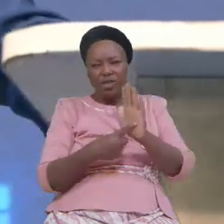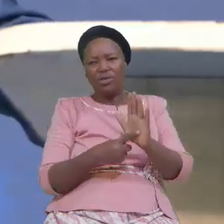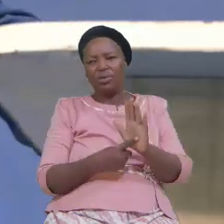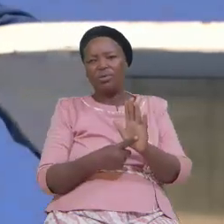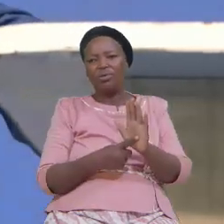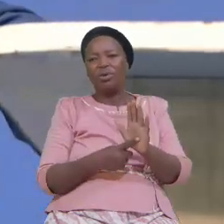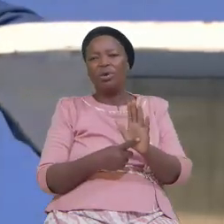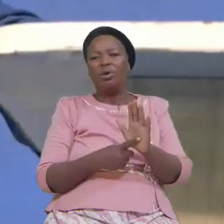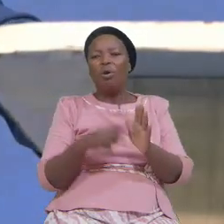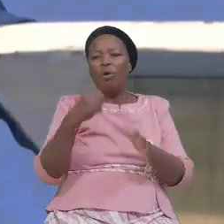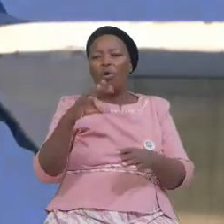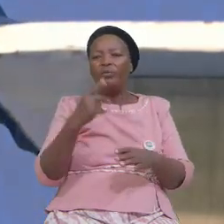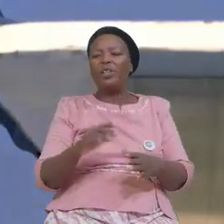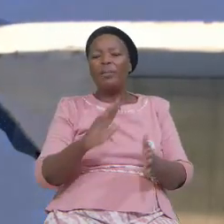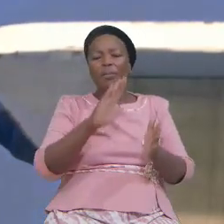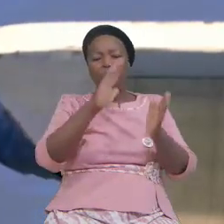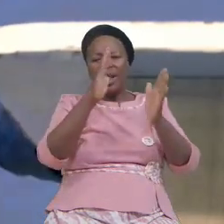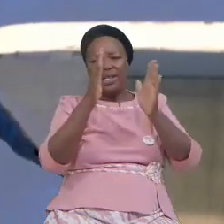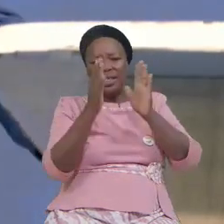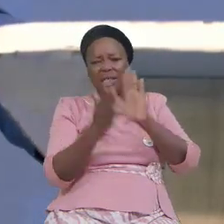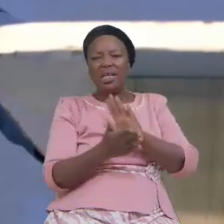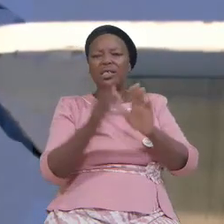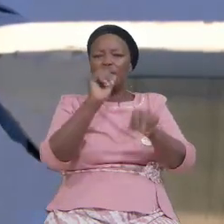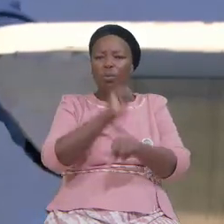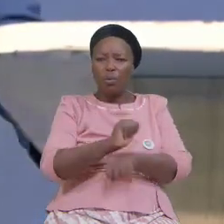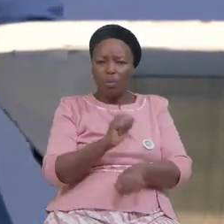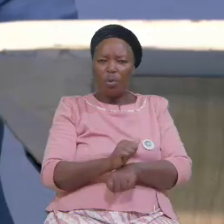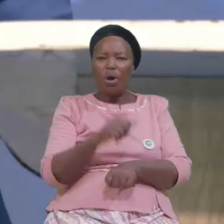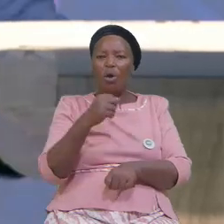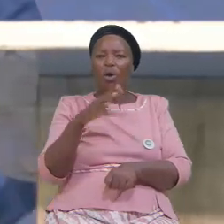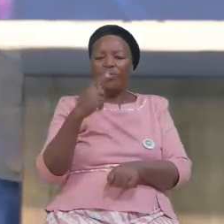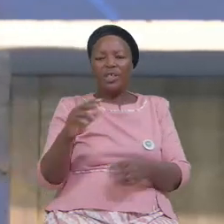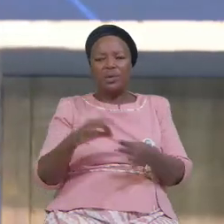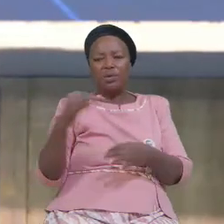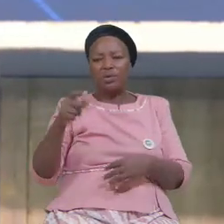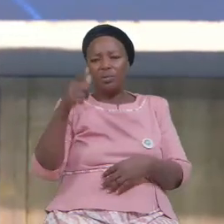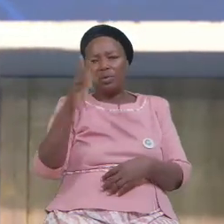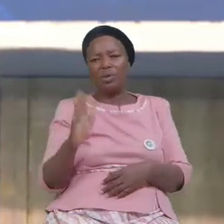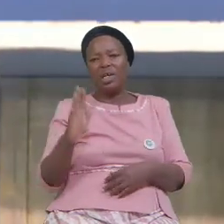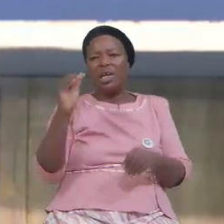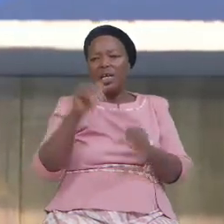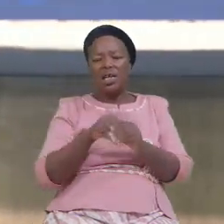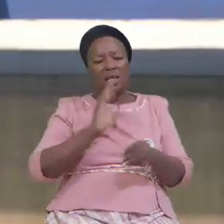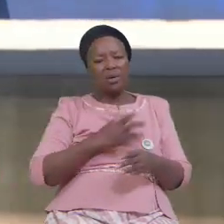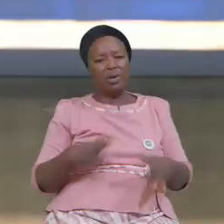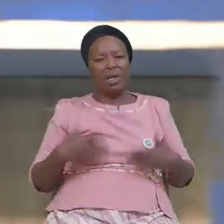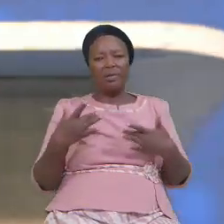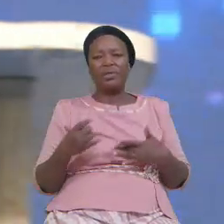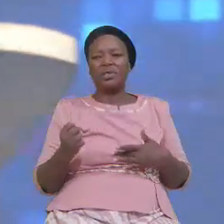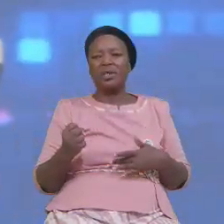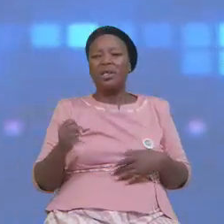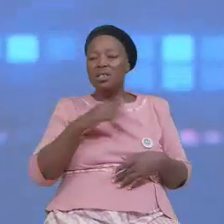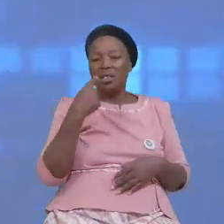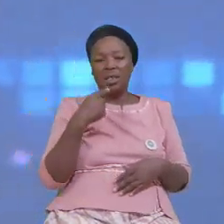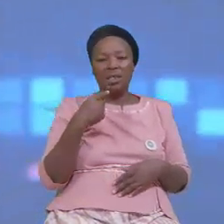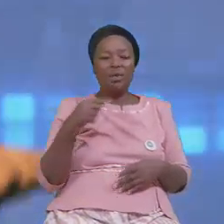the present operation of the Spirit of God in our lives. It says